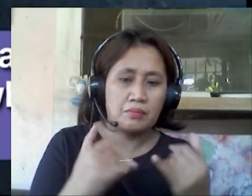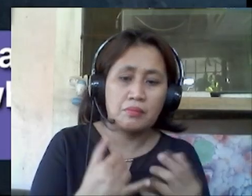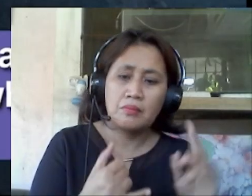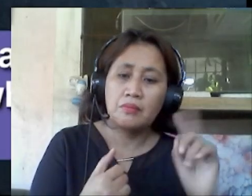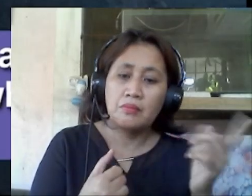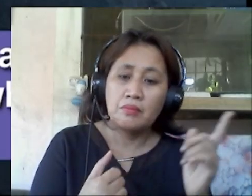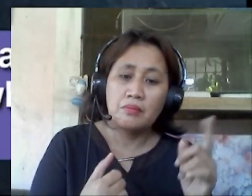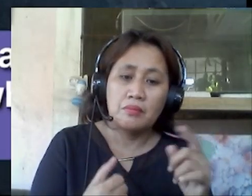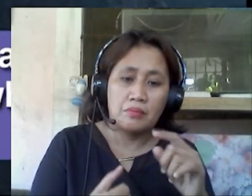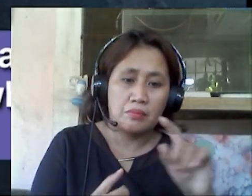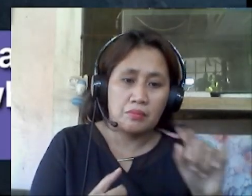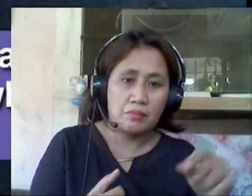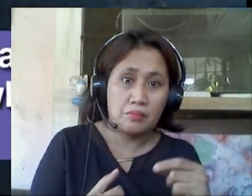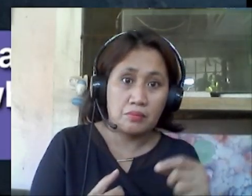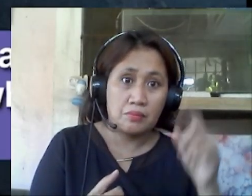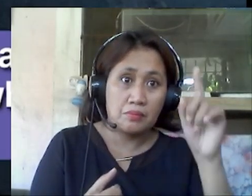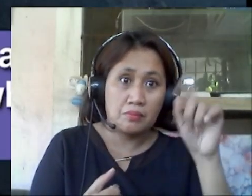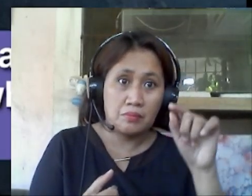used?